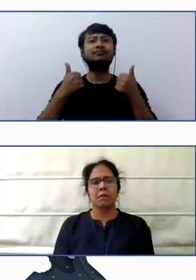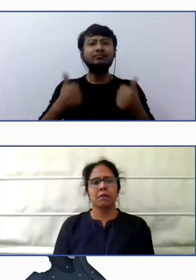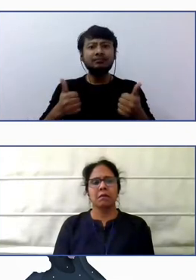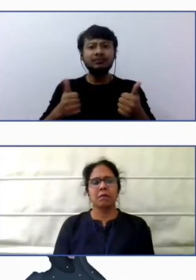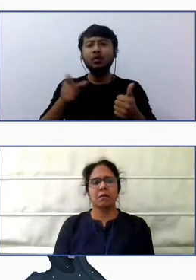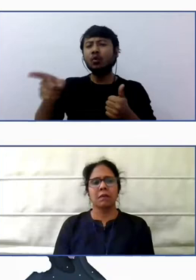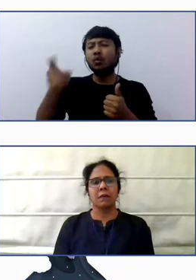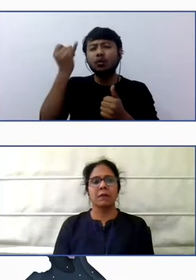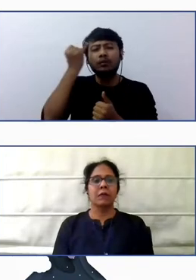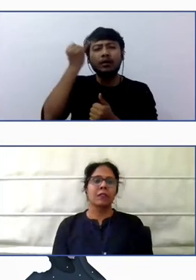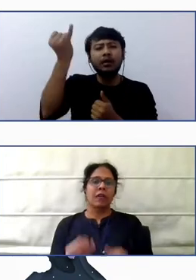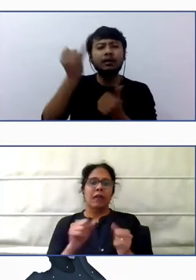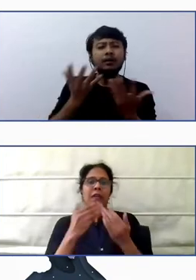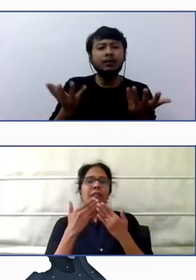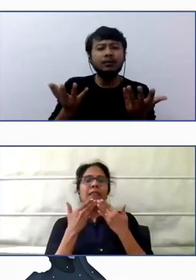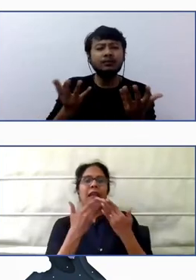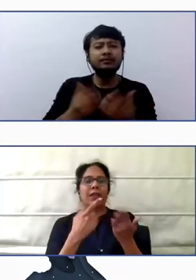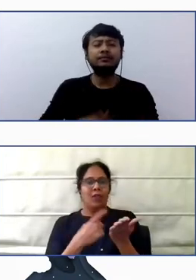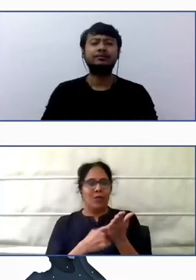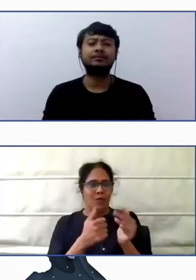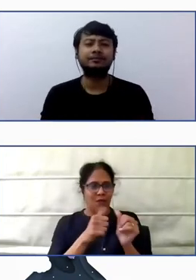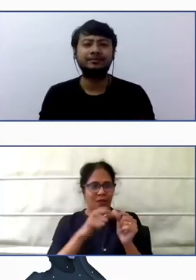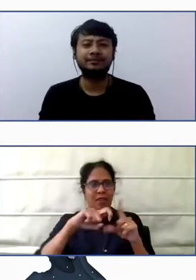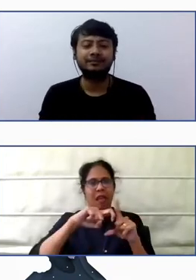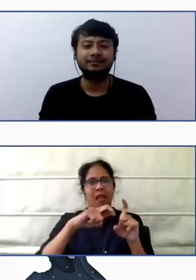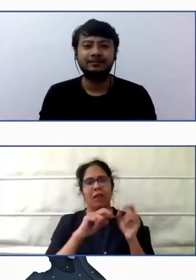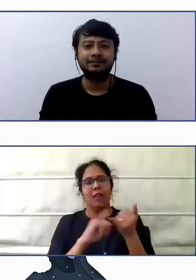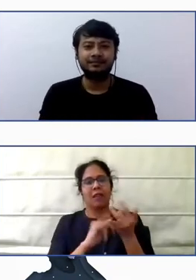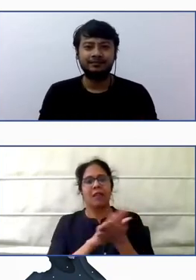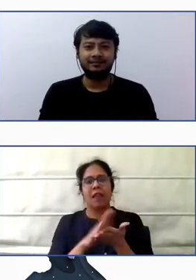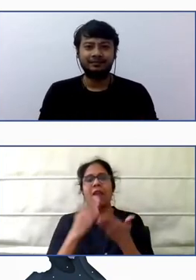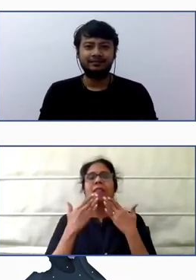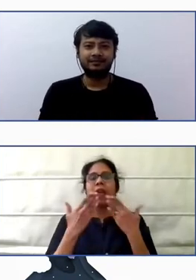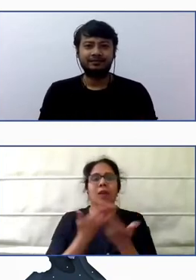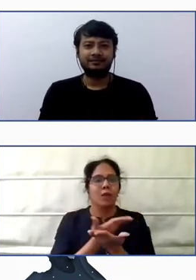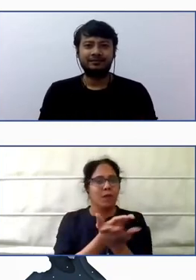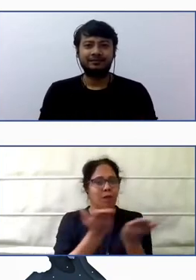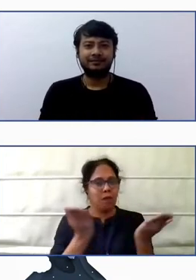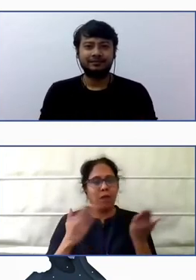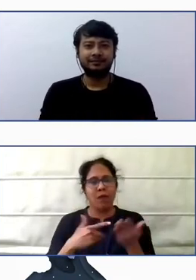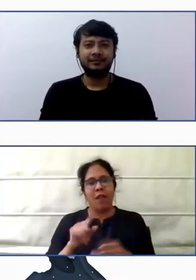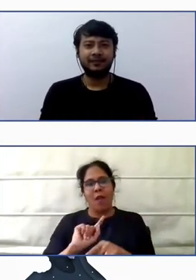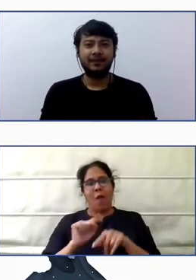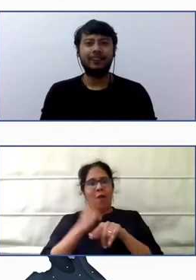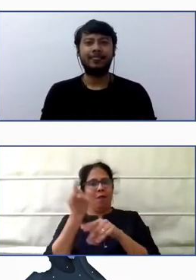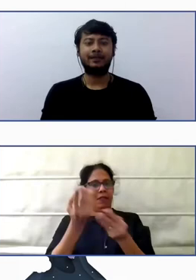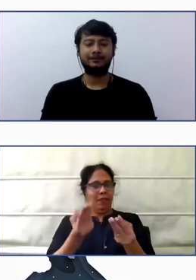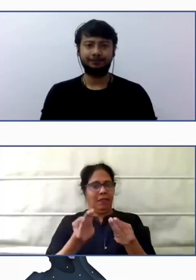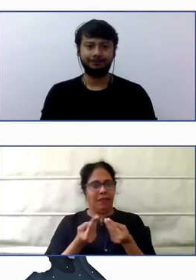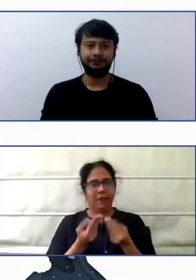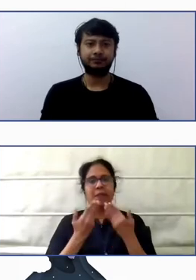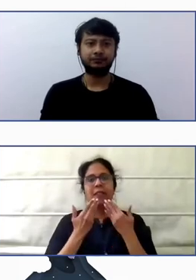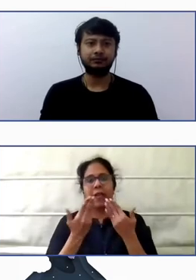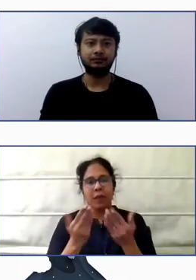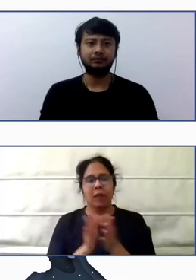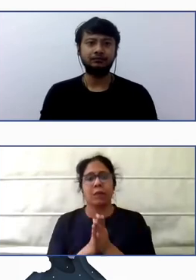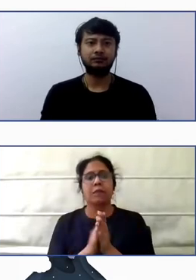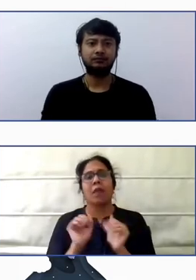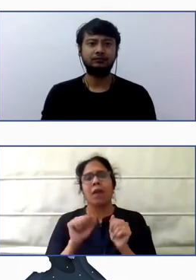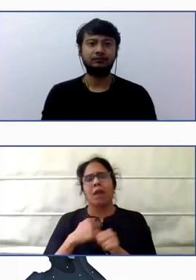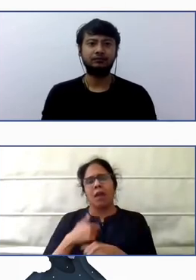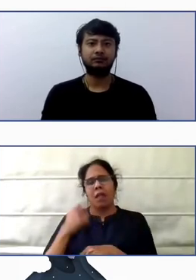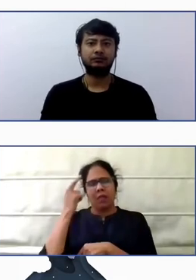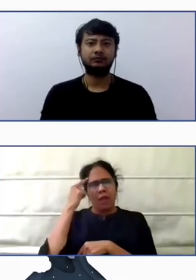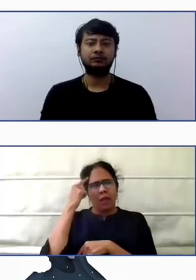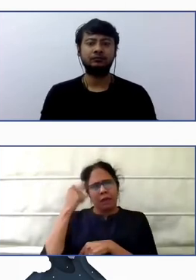this? Thank you, Rakesh, and thank everyone for this opportunity. See, my thoughts on